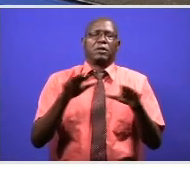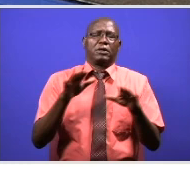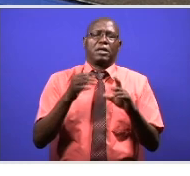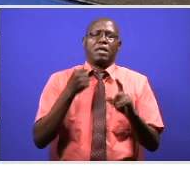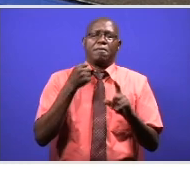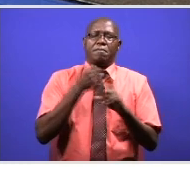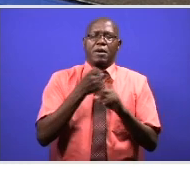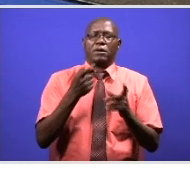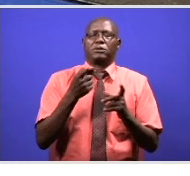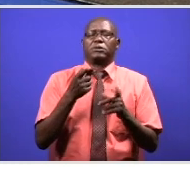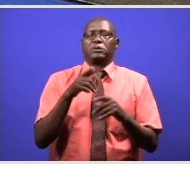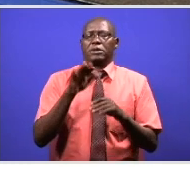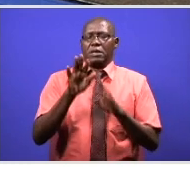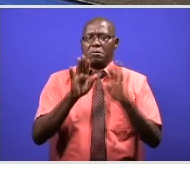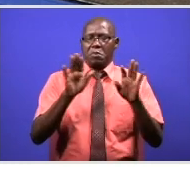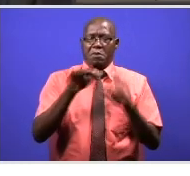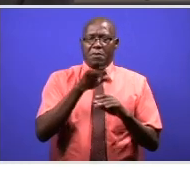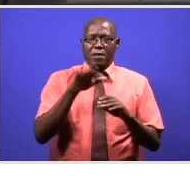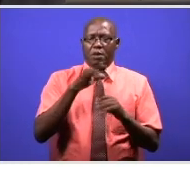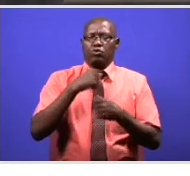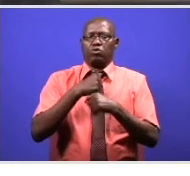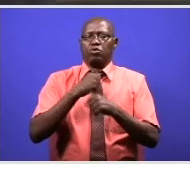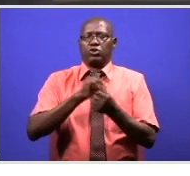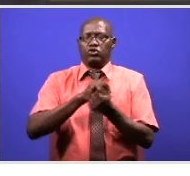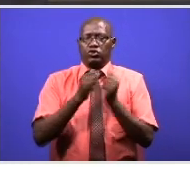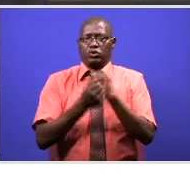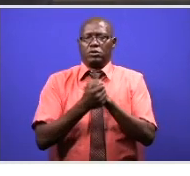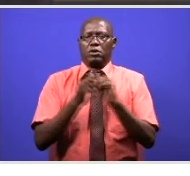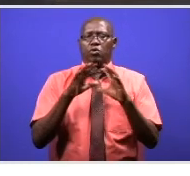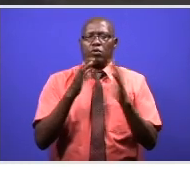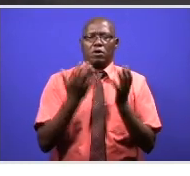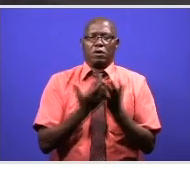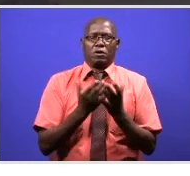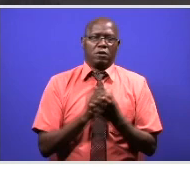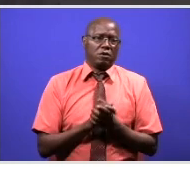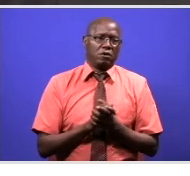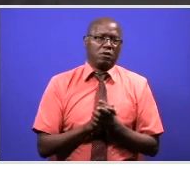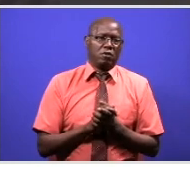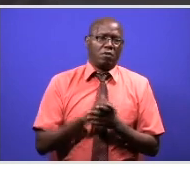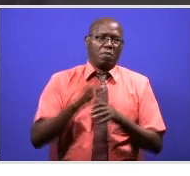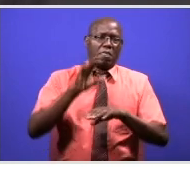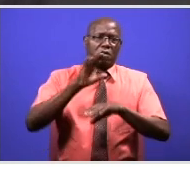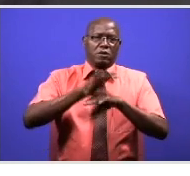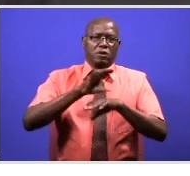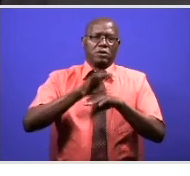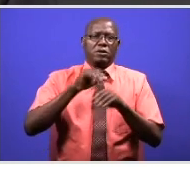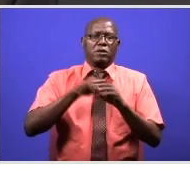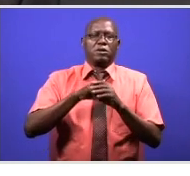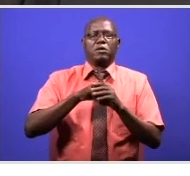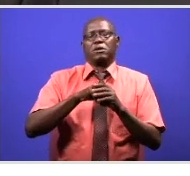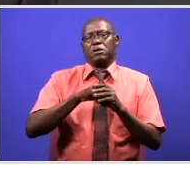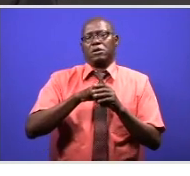their jurisdiction in order to transform the world. The church in Africa has only ascended in